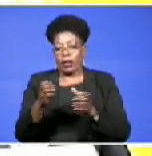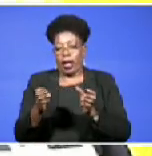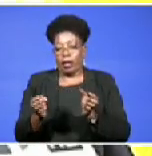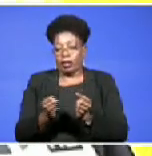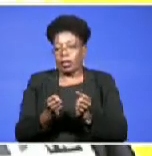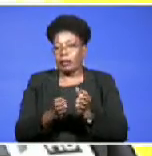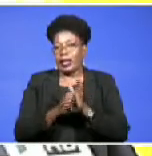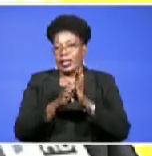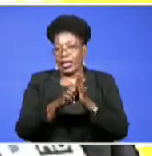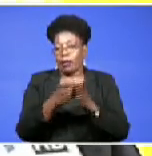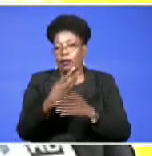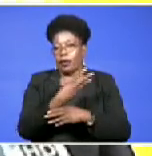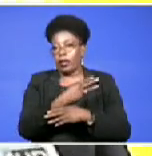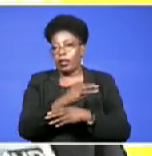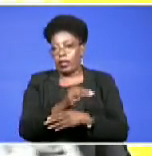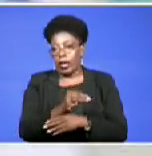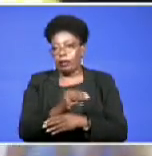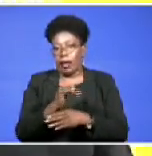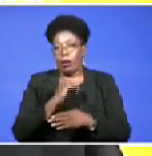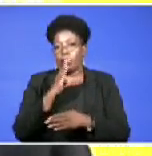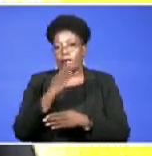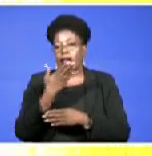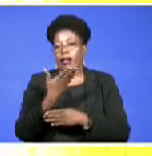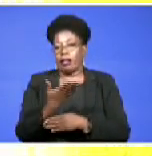make them better citizens of society, I will be there.